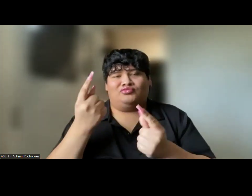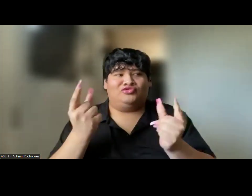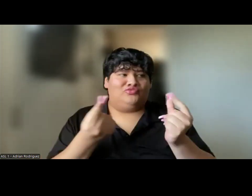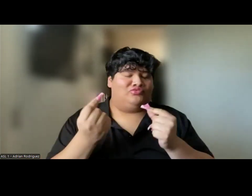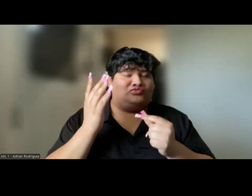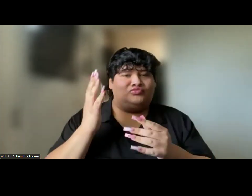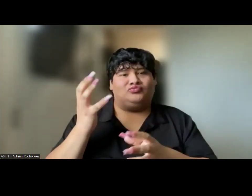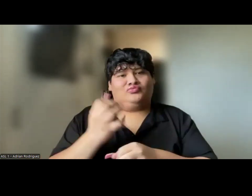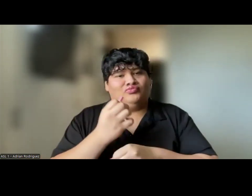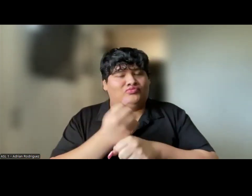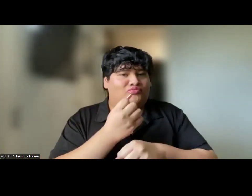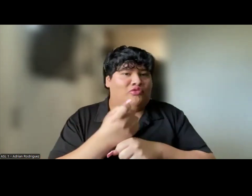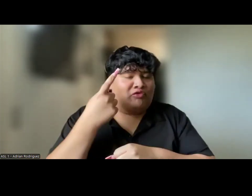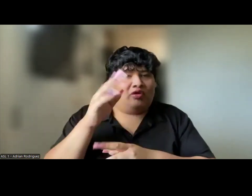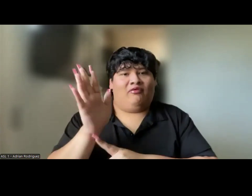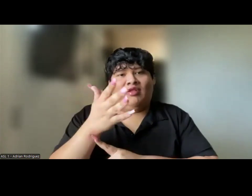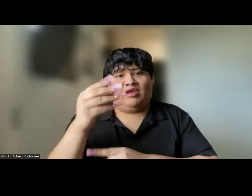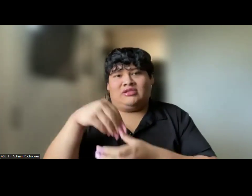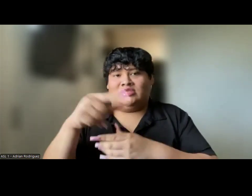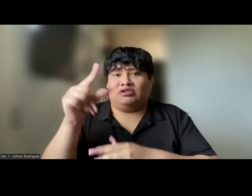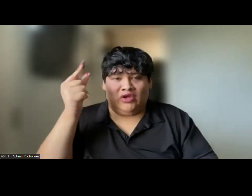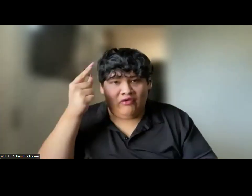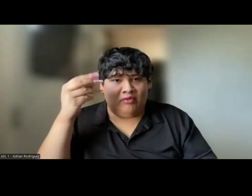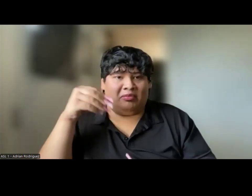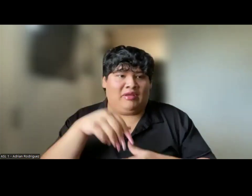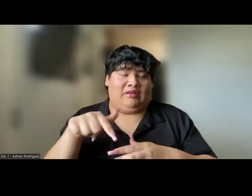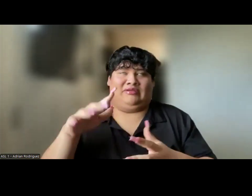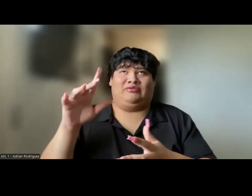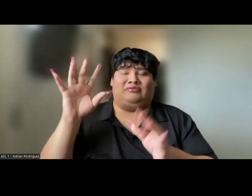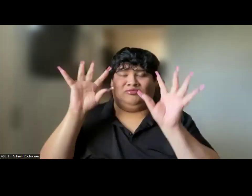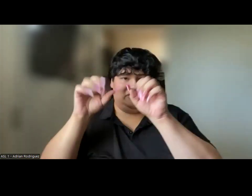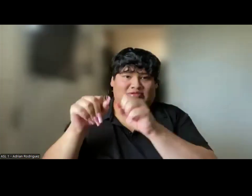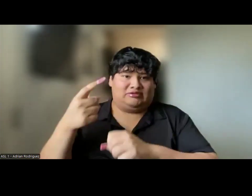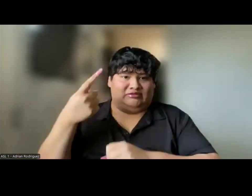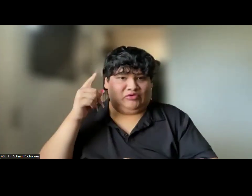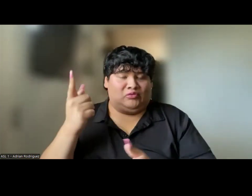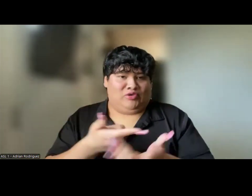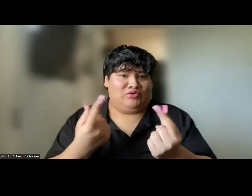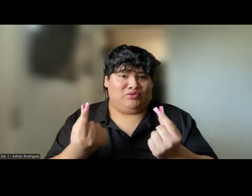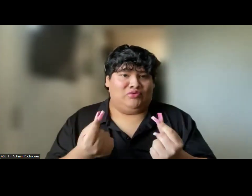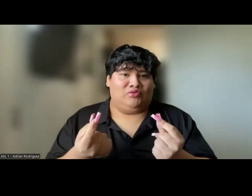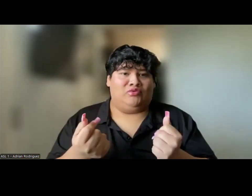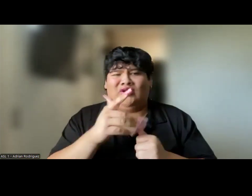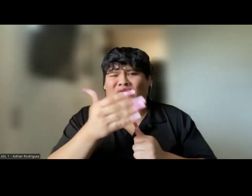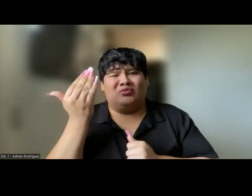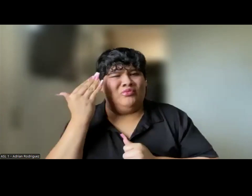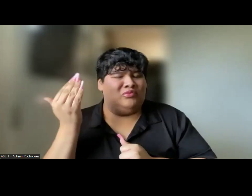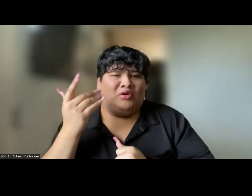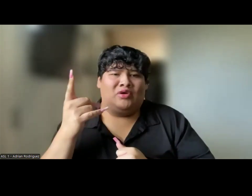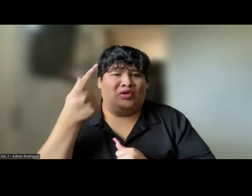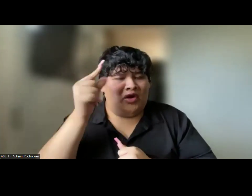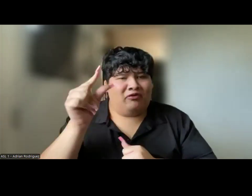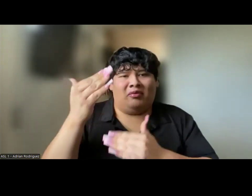cautionary flags for the governor and this administration as we work with the legislature on what to do. And as you know, the governor's